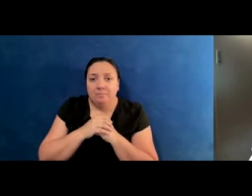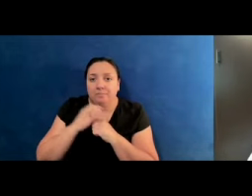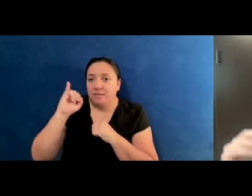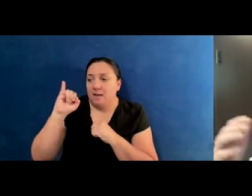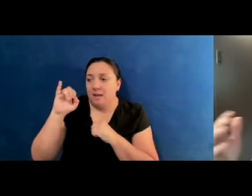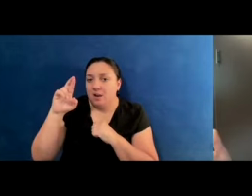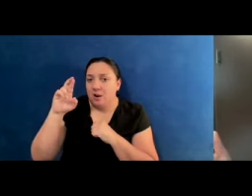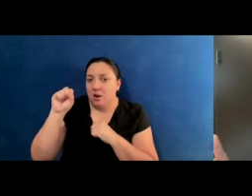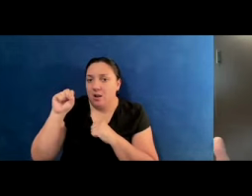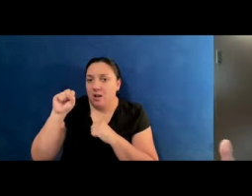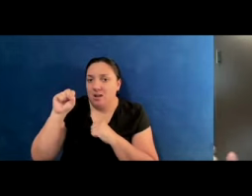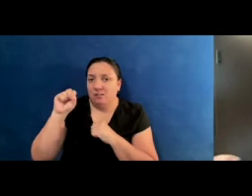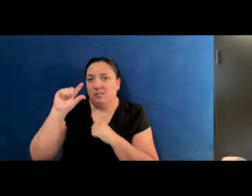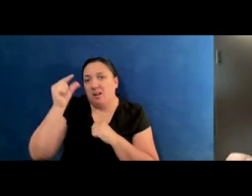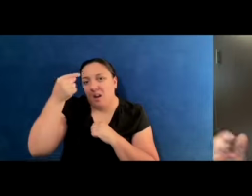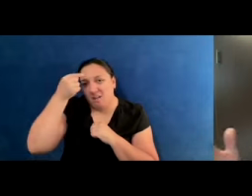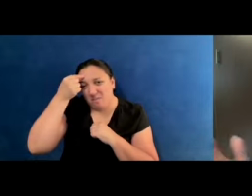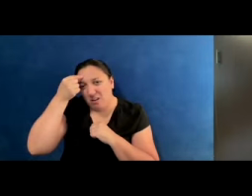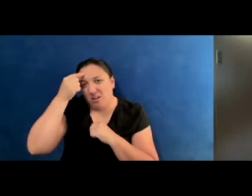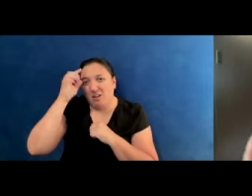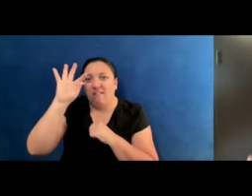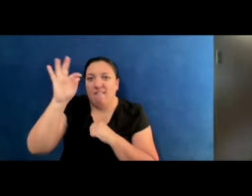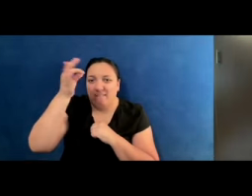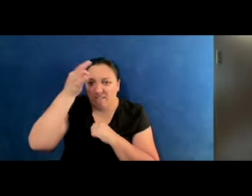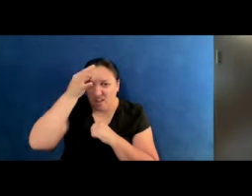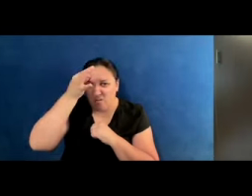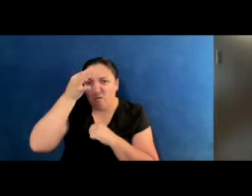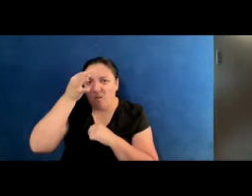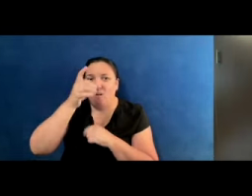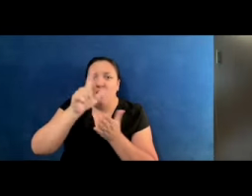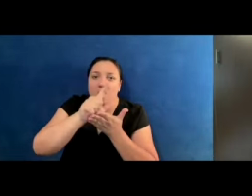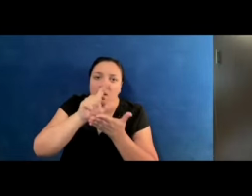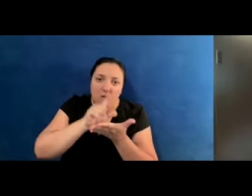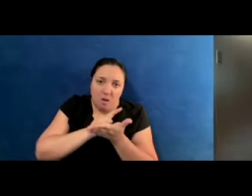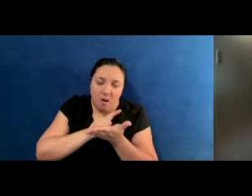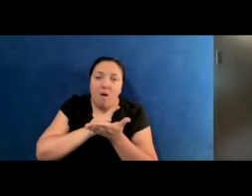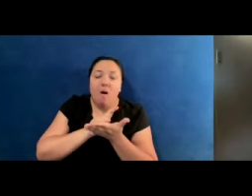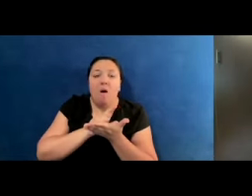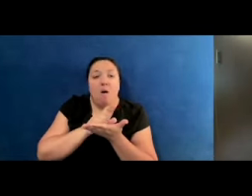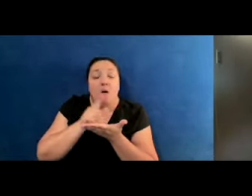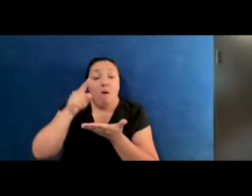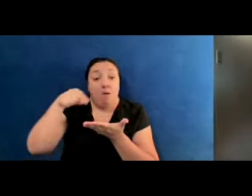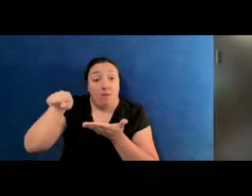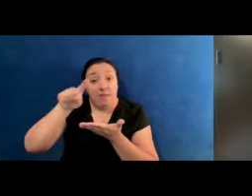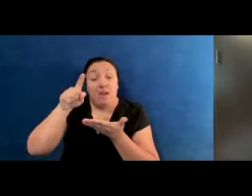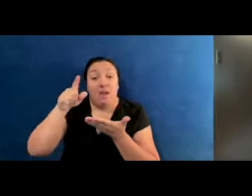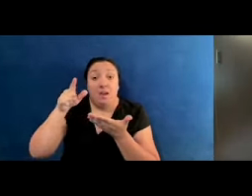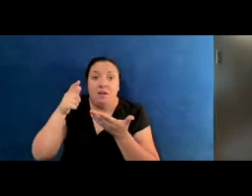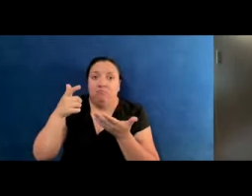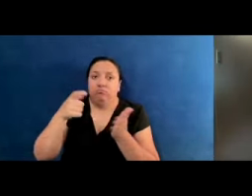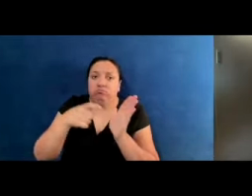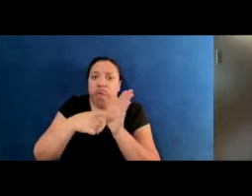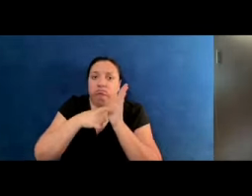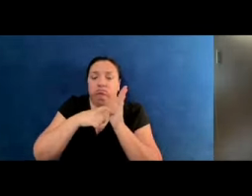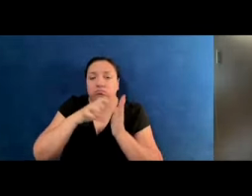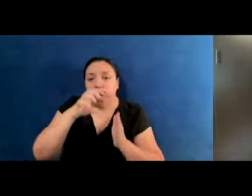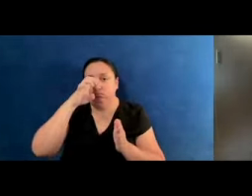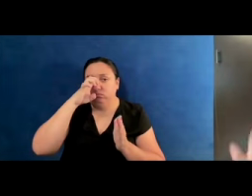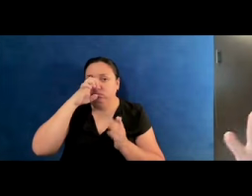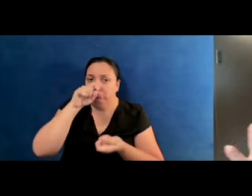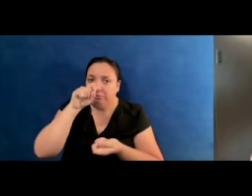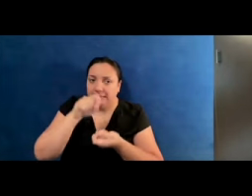IRS regulations and the federal legislation that allowed us to launch ABLE programs had some very specific information in